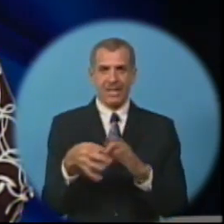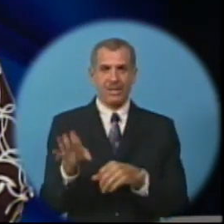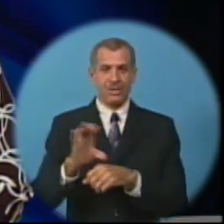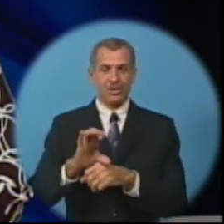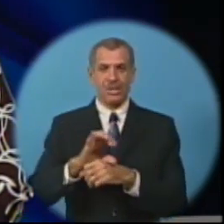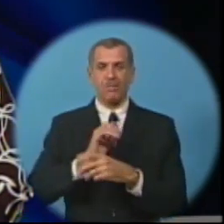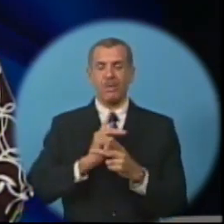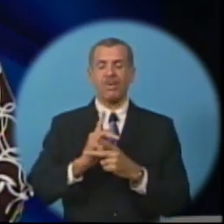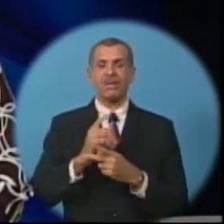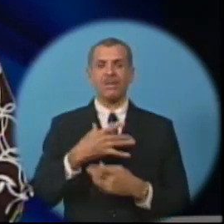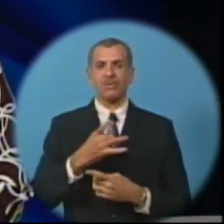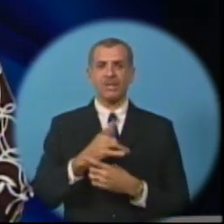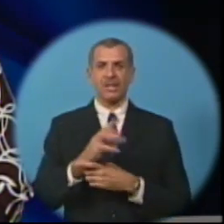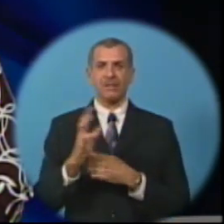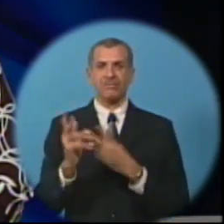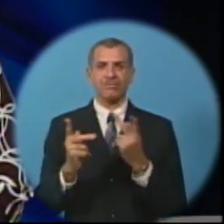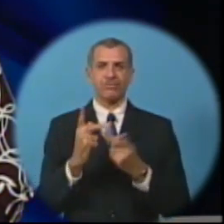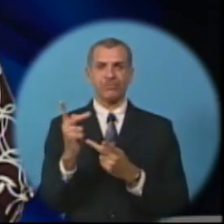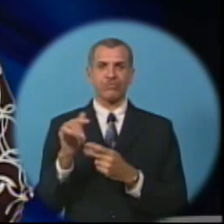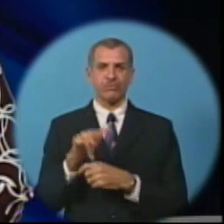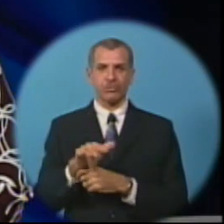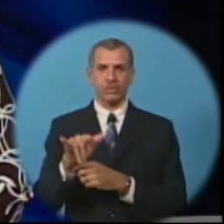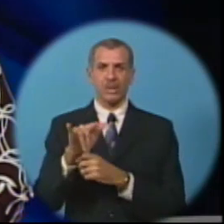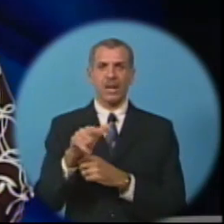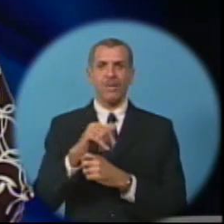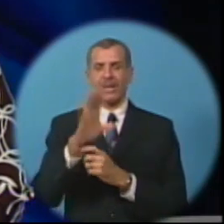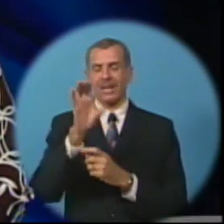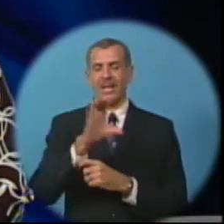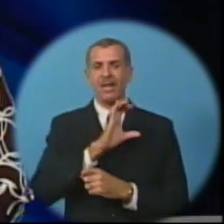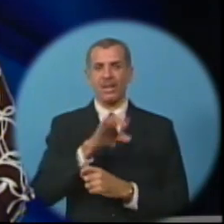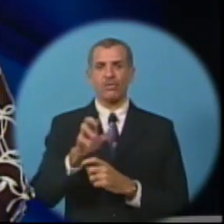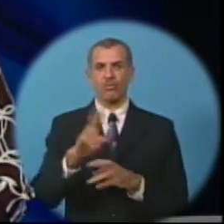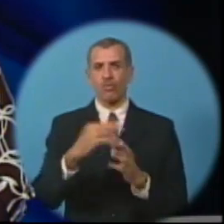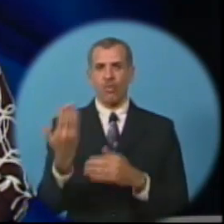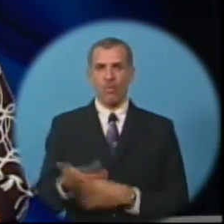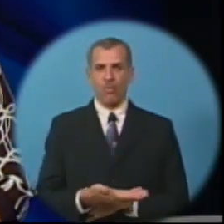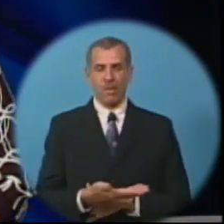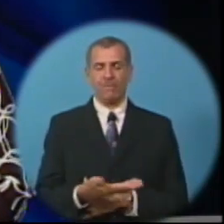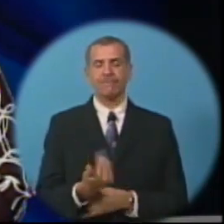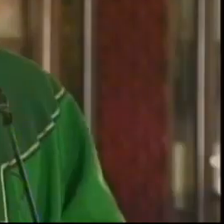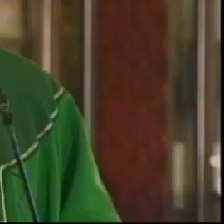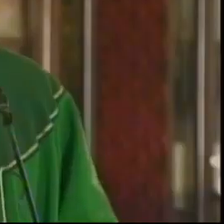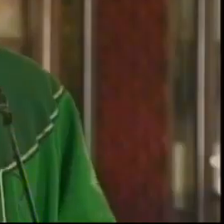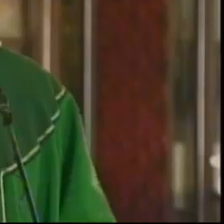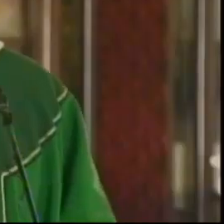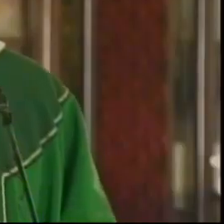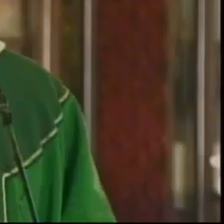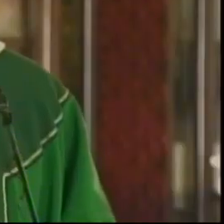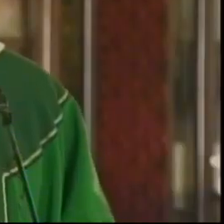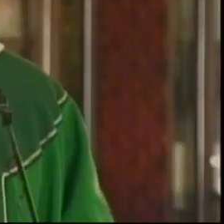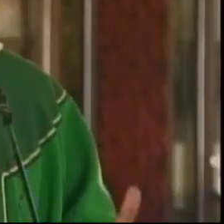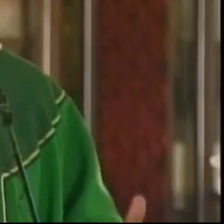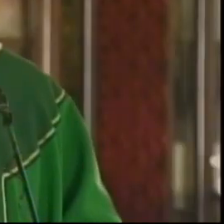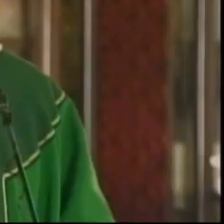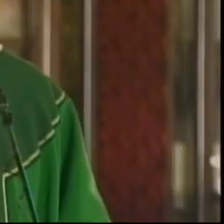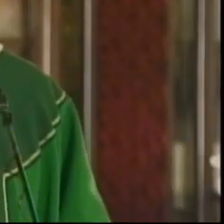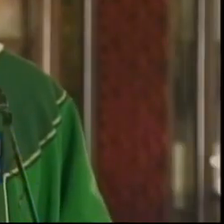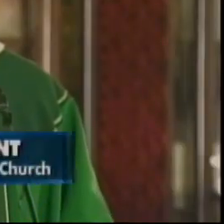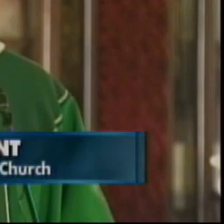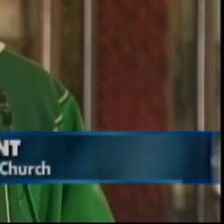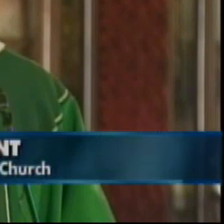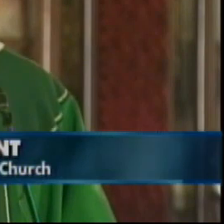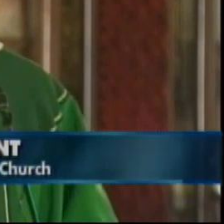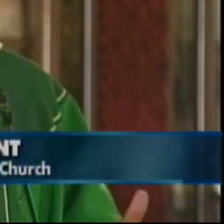embark on pilgrimages. And he says the Catholic Church is ready to welcome them. We have here a treasure,